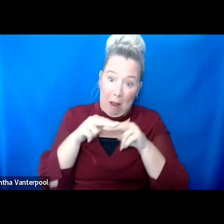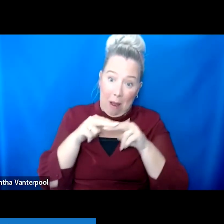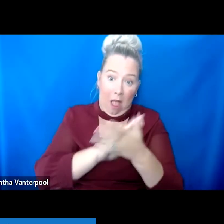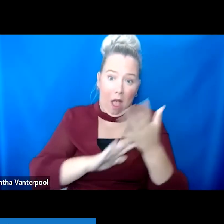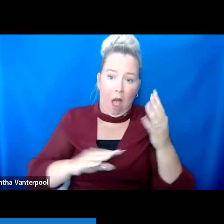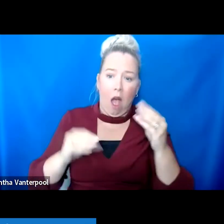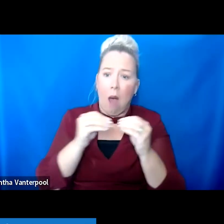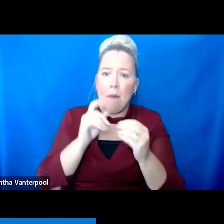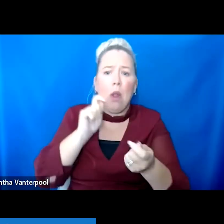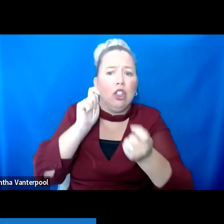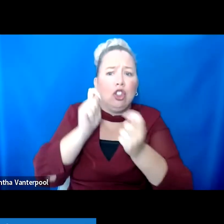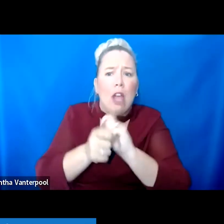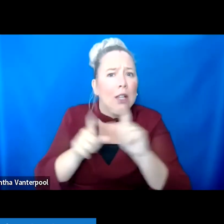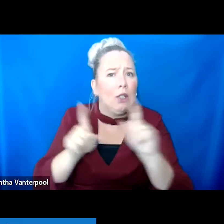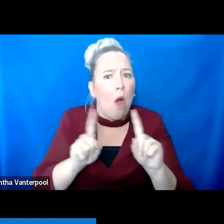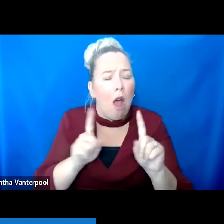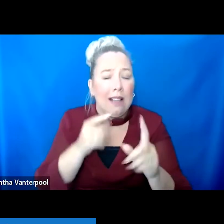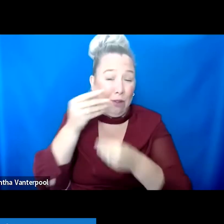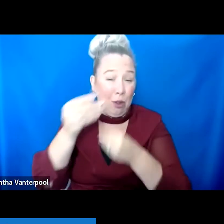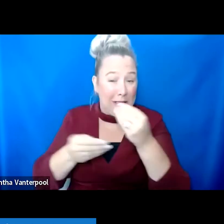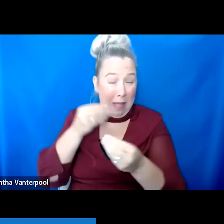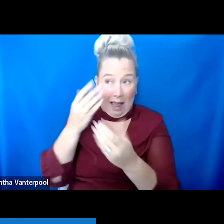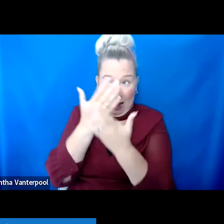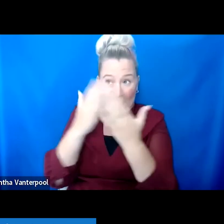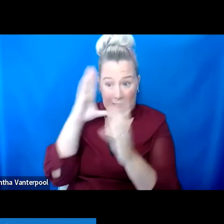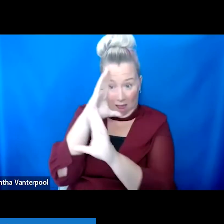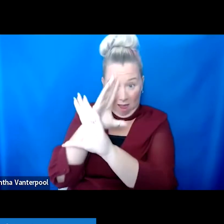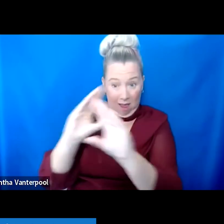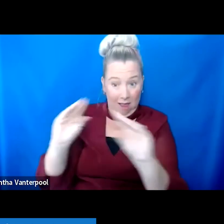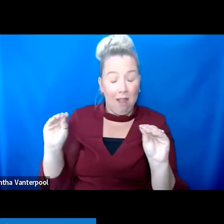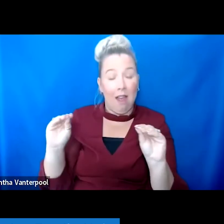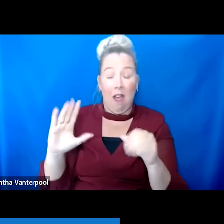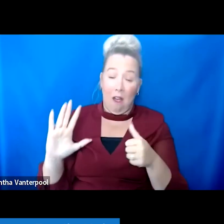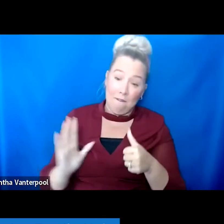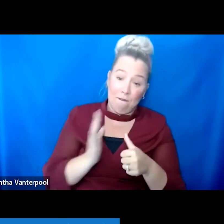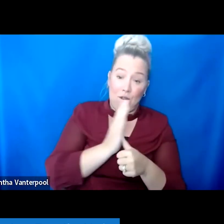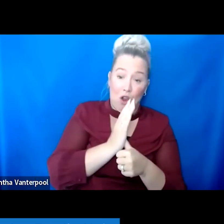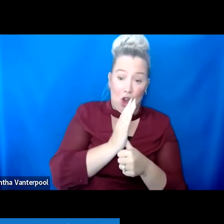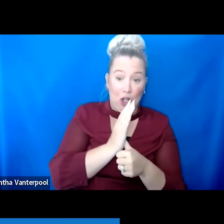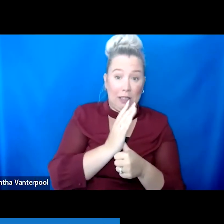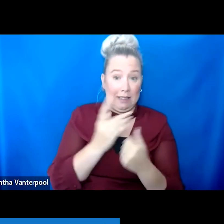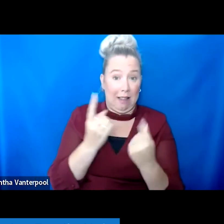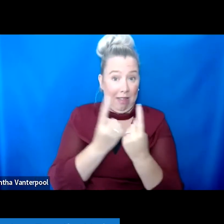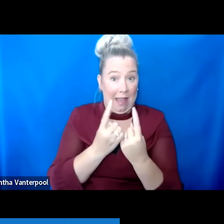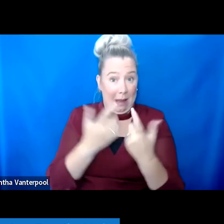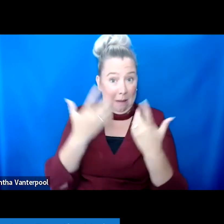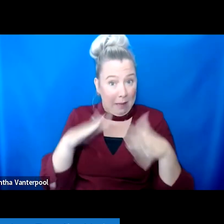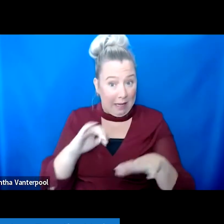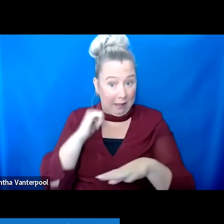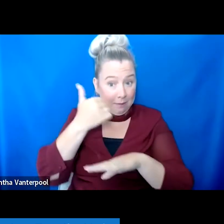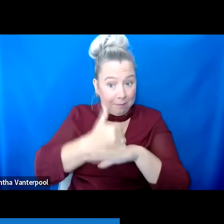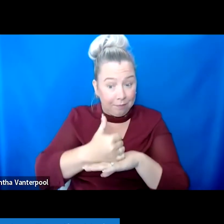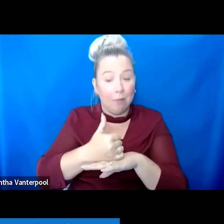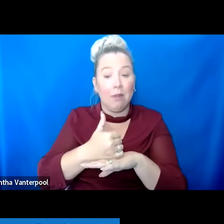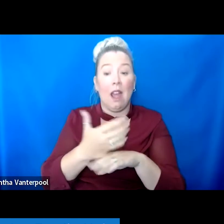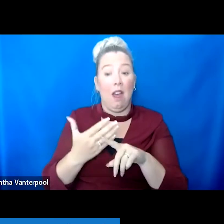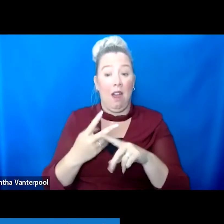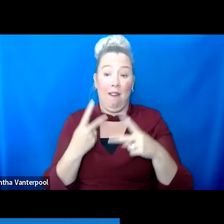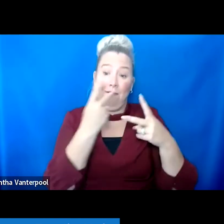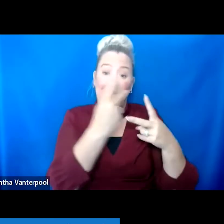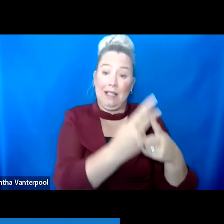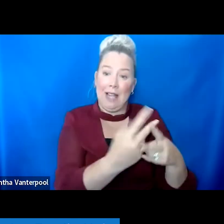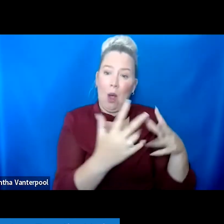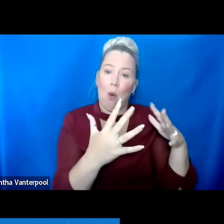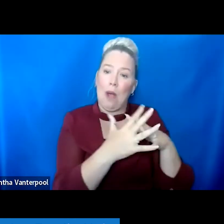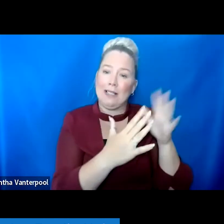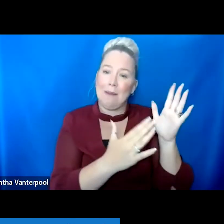us? So right from the beginning, one of the first things I did was visit Westminster Family